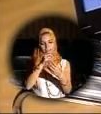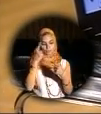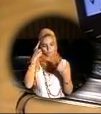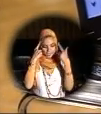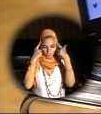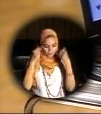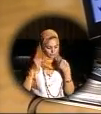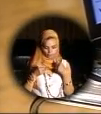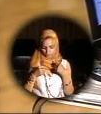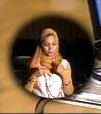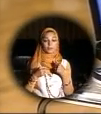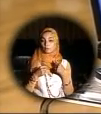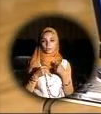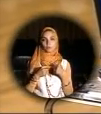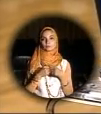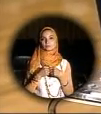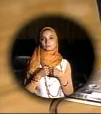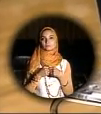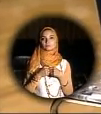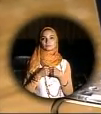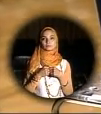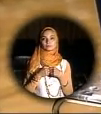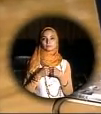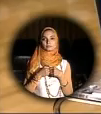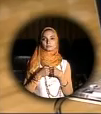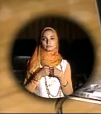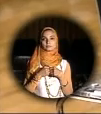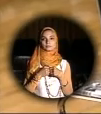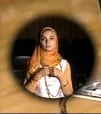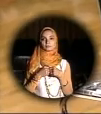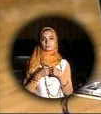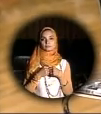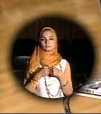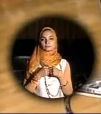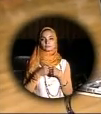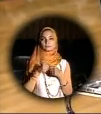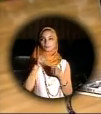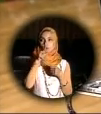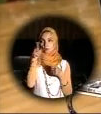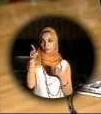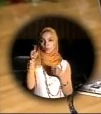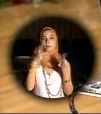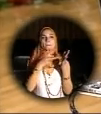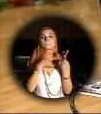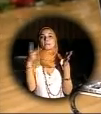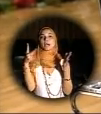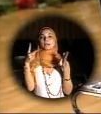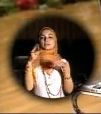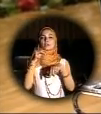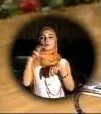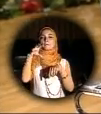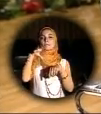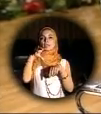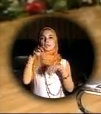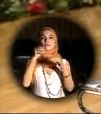Okay, that's quite okay, that's the institute in north of Italy where he's actually living, not for a long